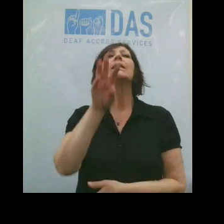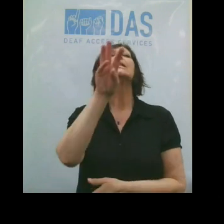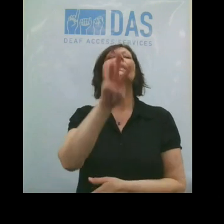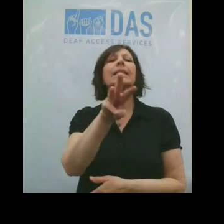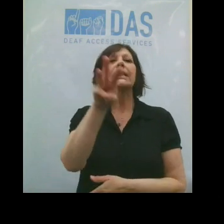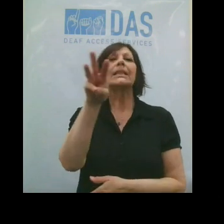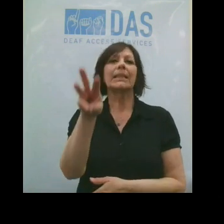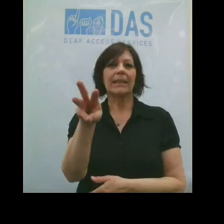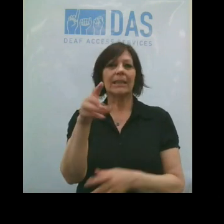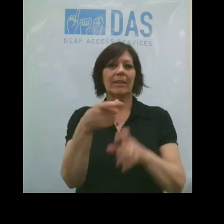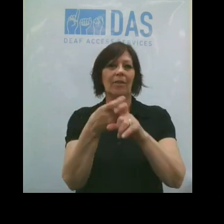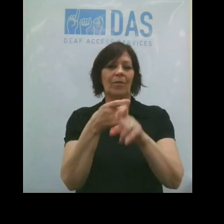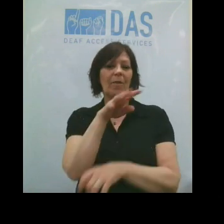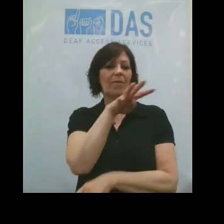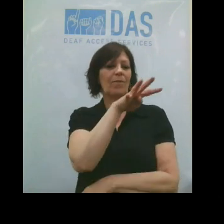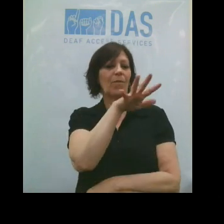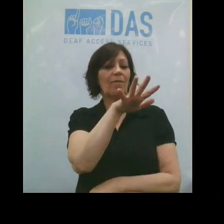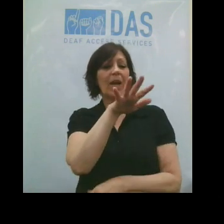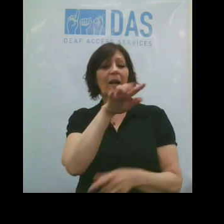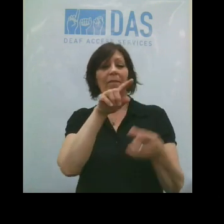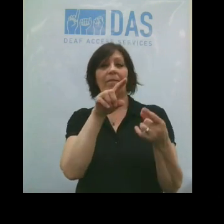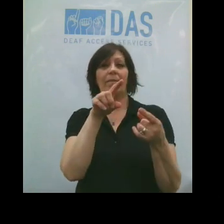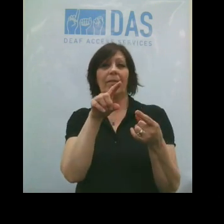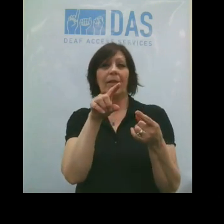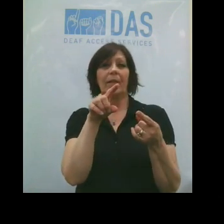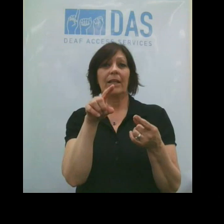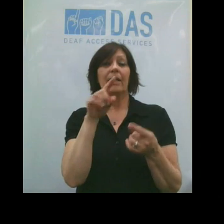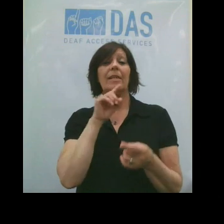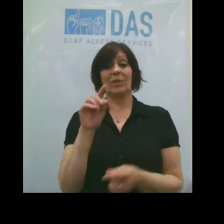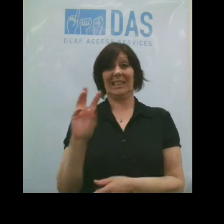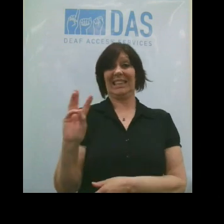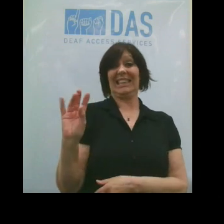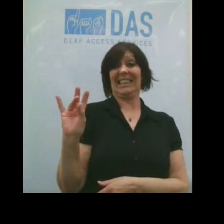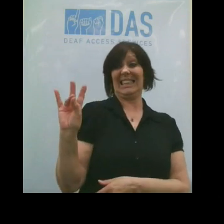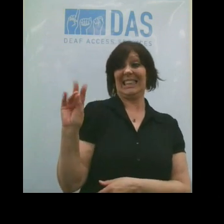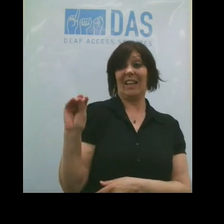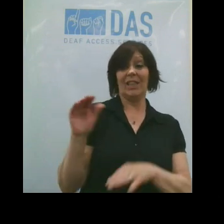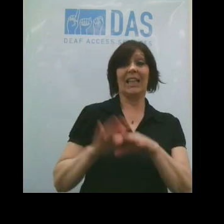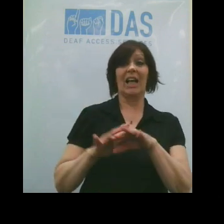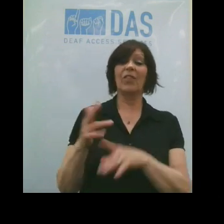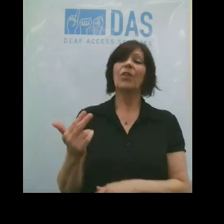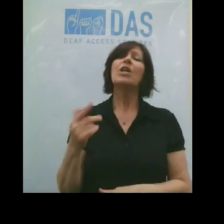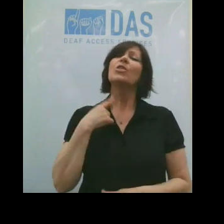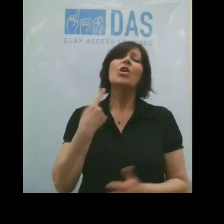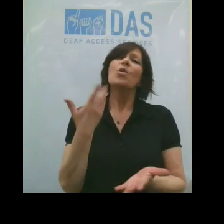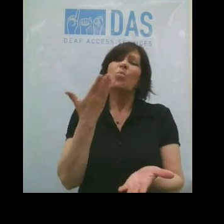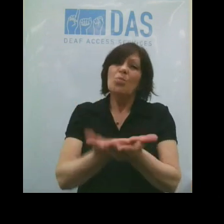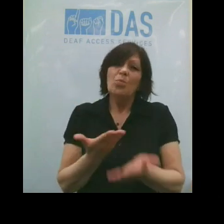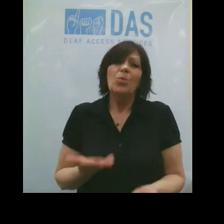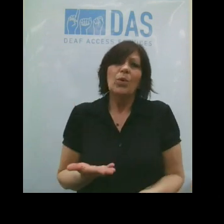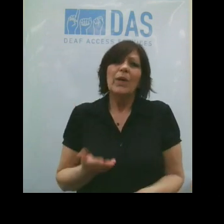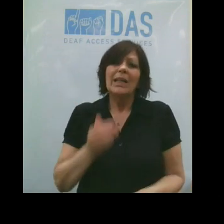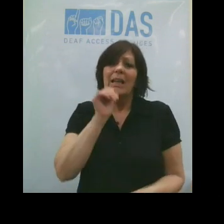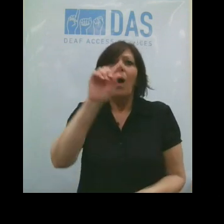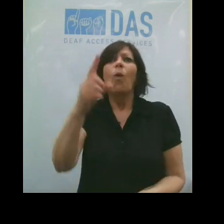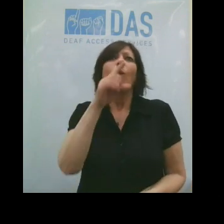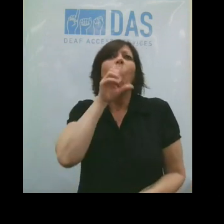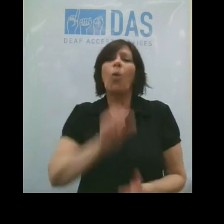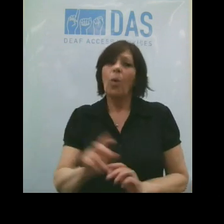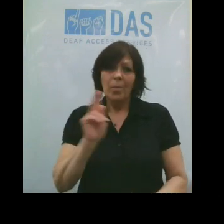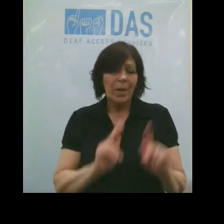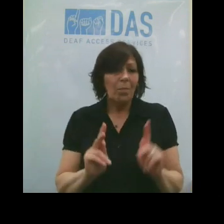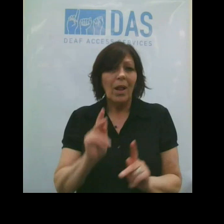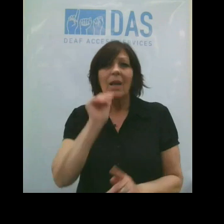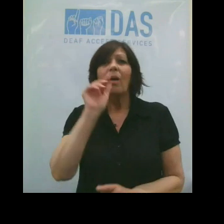66 from 45 to 64 on May 12th, and there were 70 on the 13th. So it just goes to show that it's